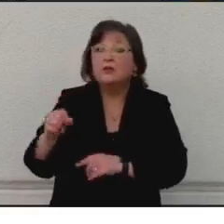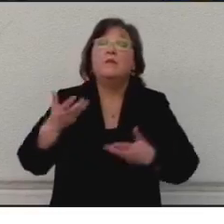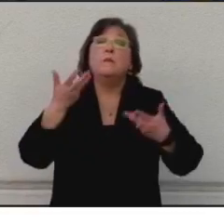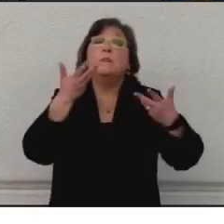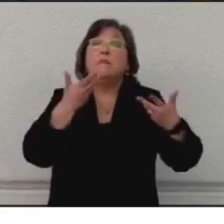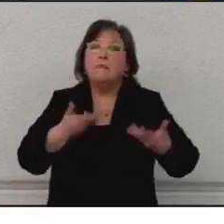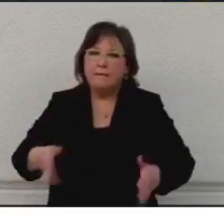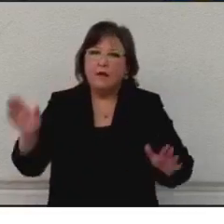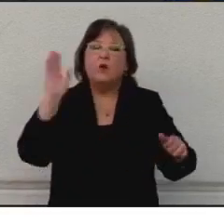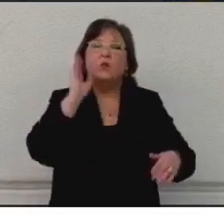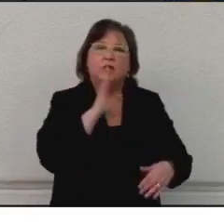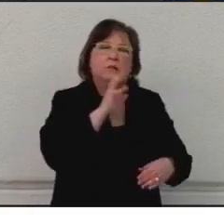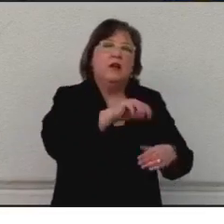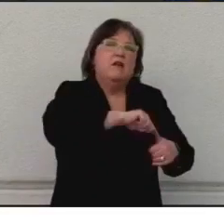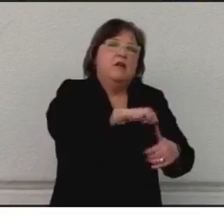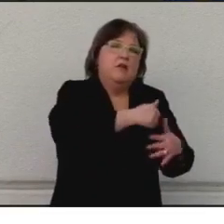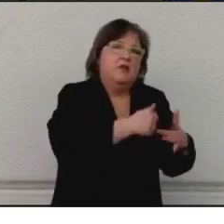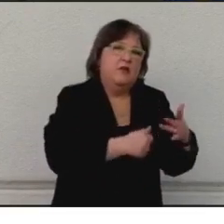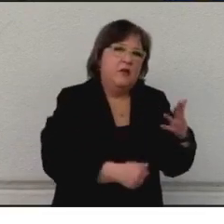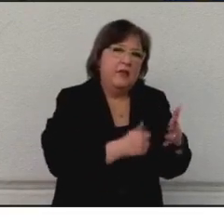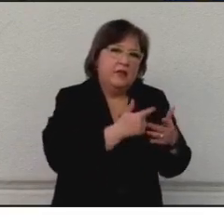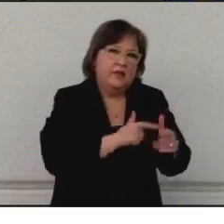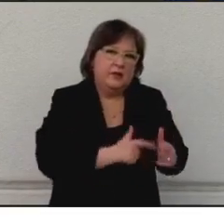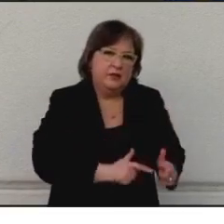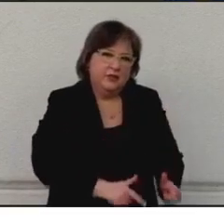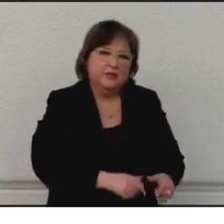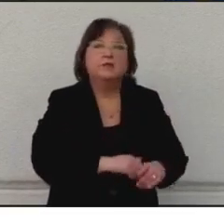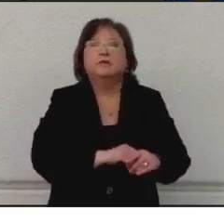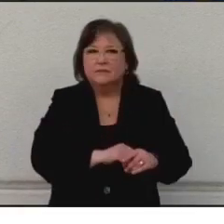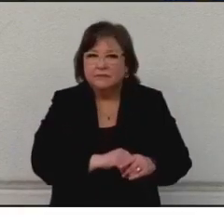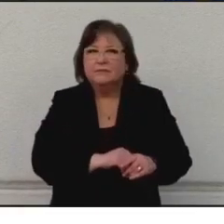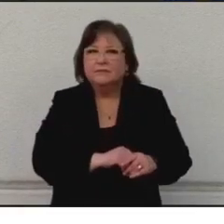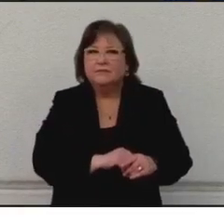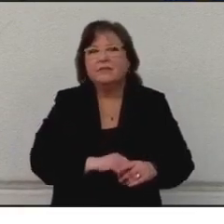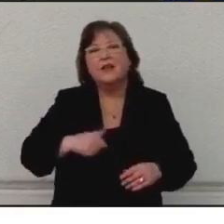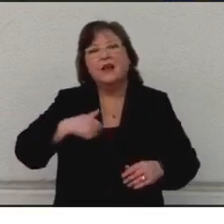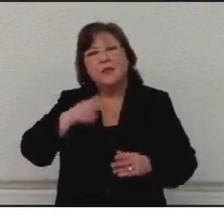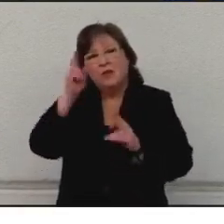that, I am now honored to introduce Dr. Sarah Cody.